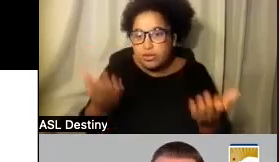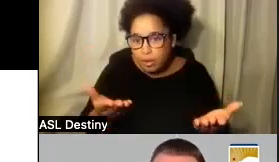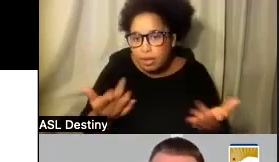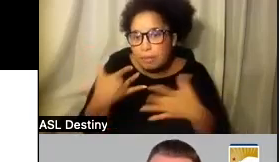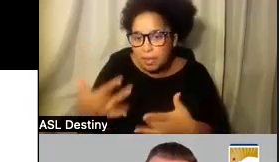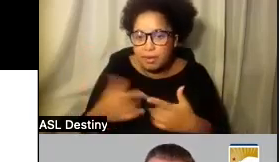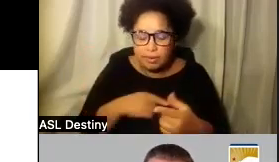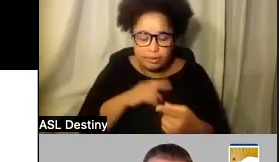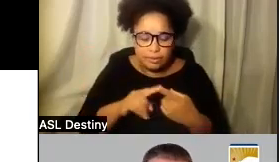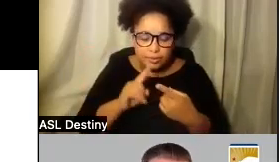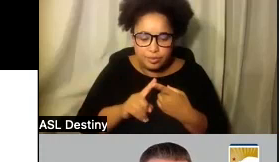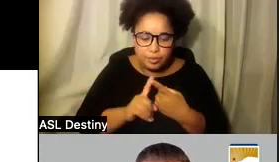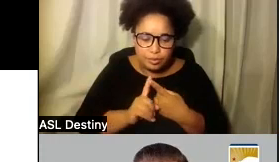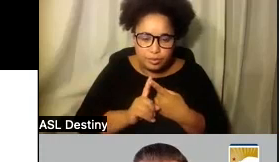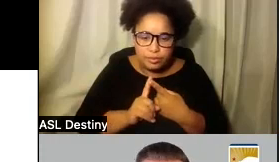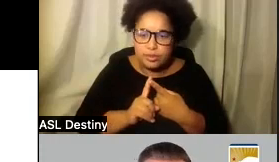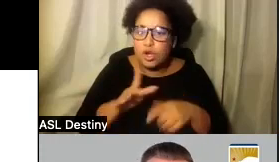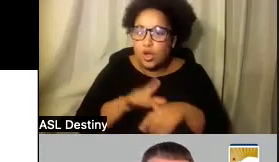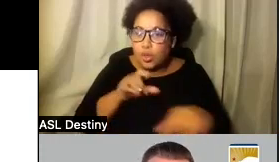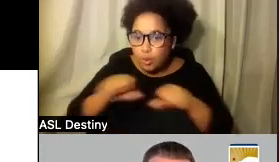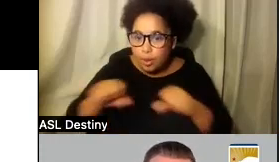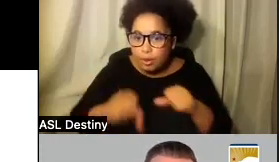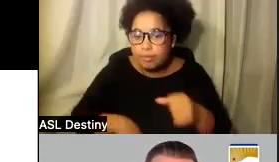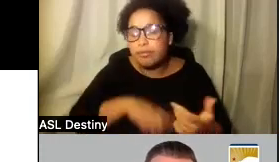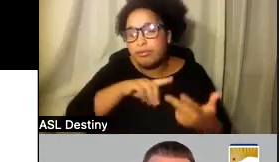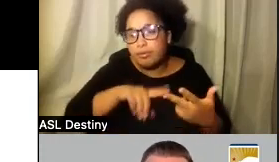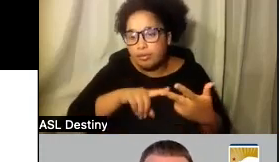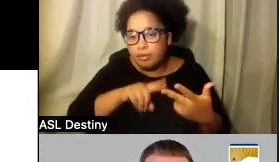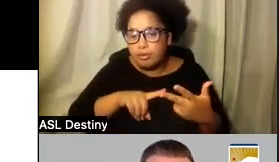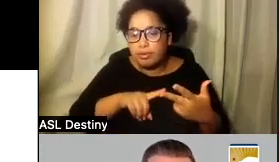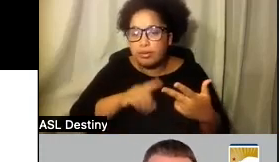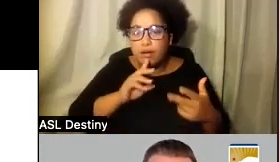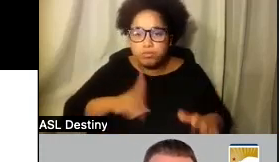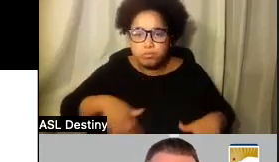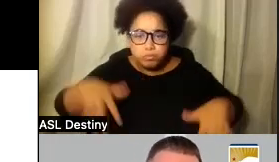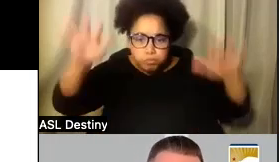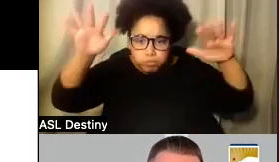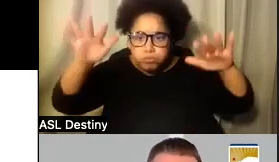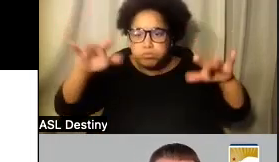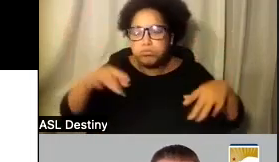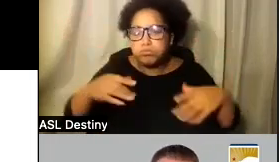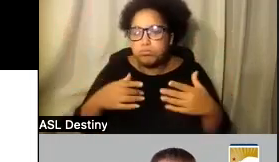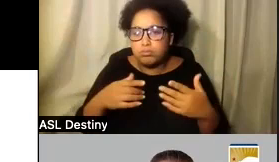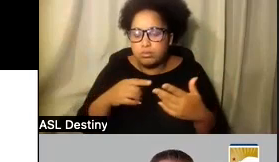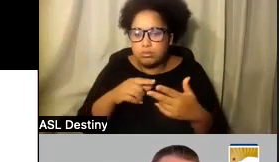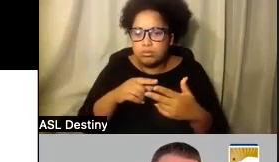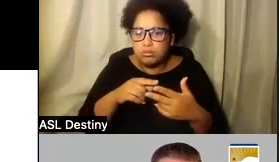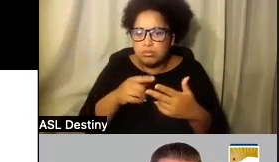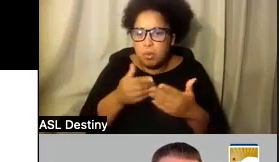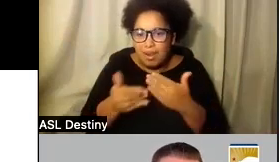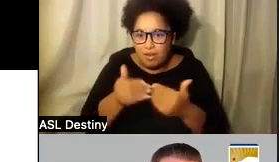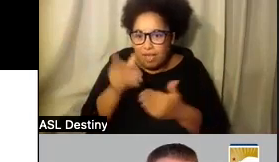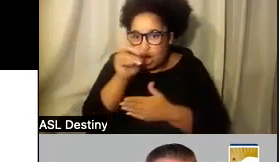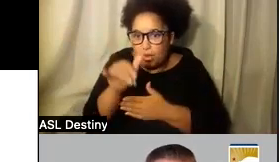It could be earthquakes. It could be significant flooding, whatever it might be. We will